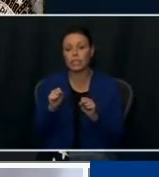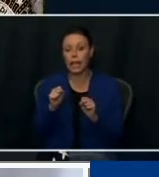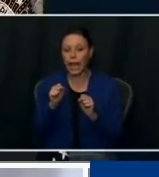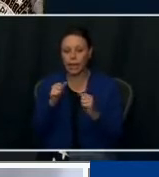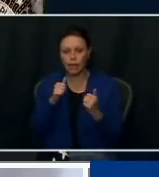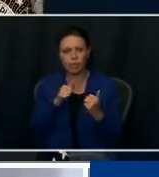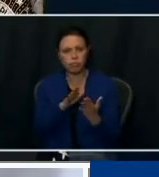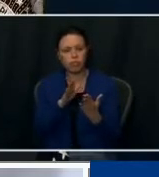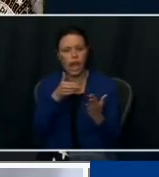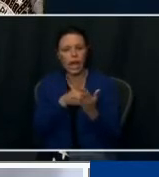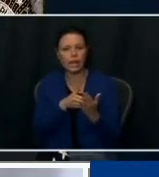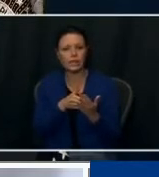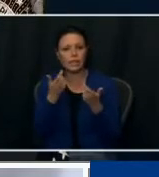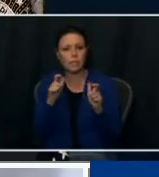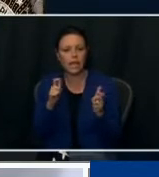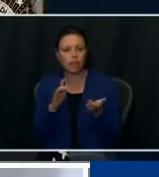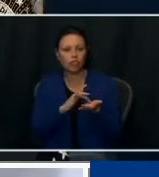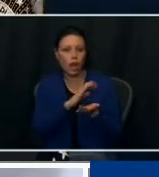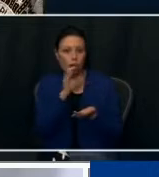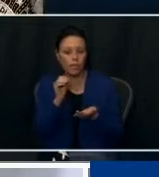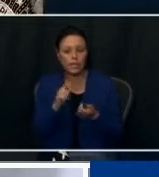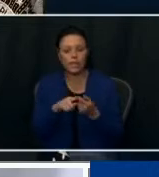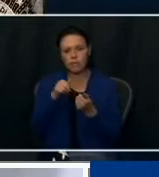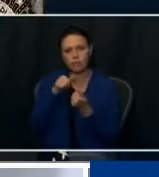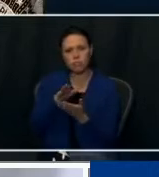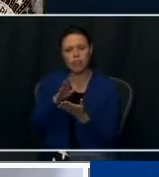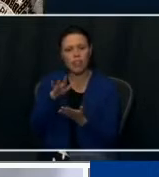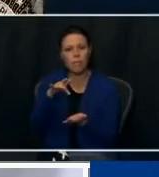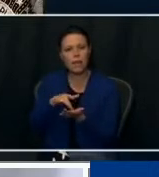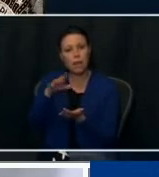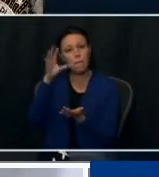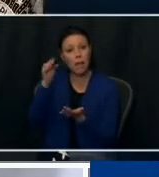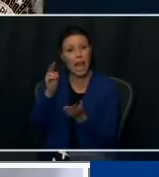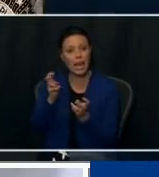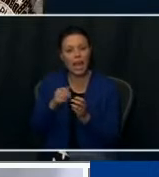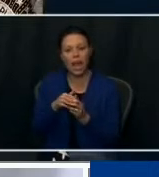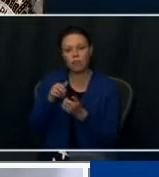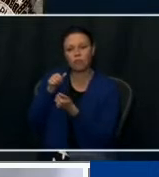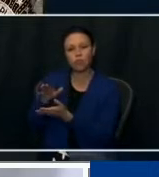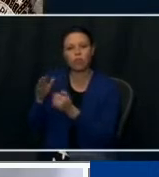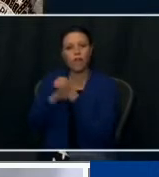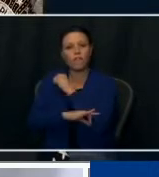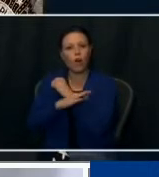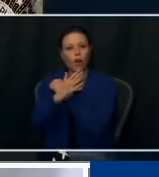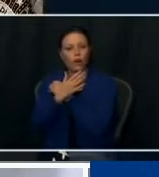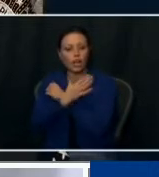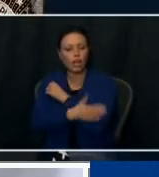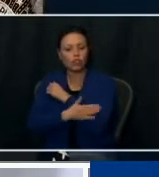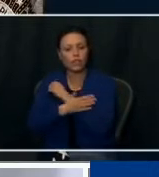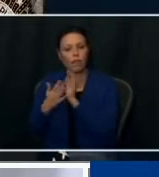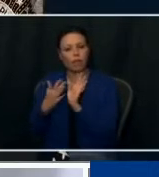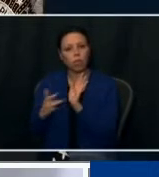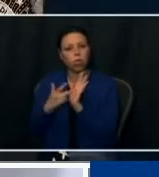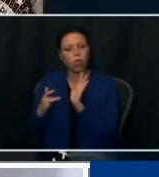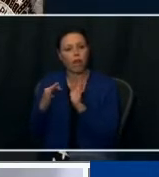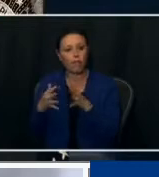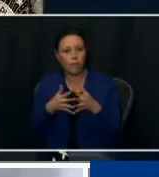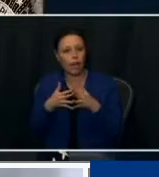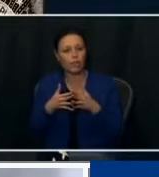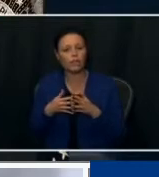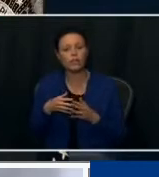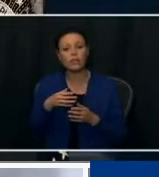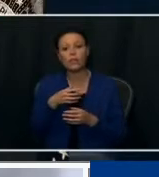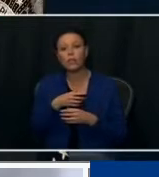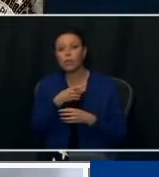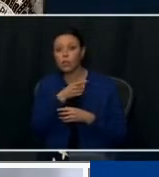big drug companies take on the middlemen and take on foreign countries free riding off of Americans if you